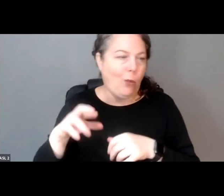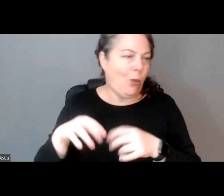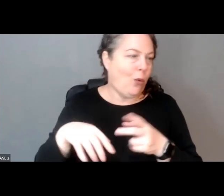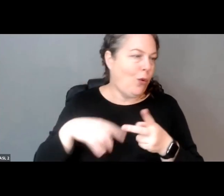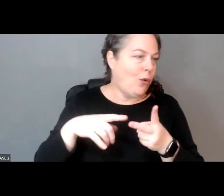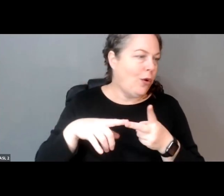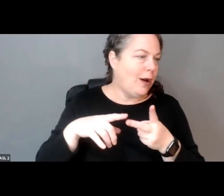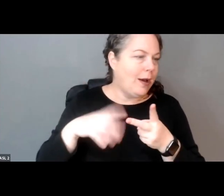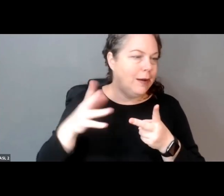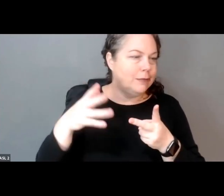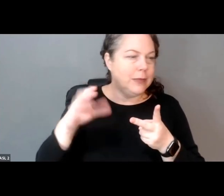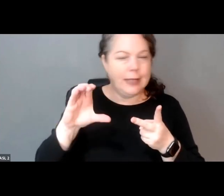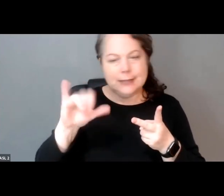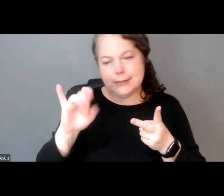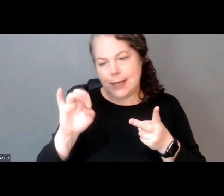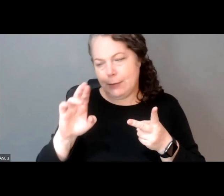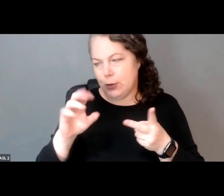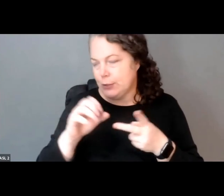computer